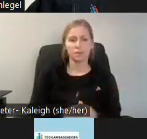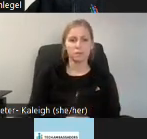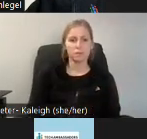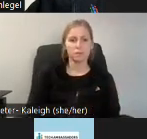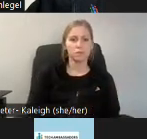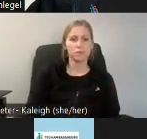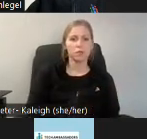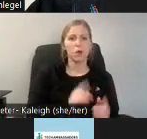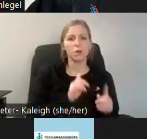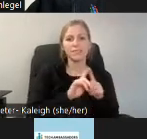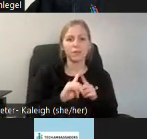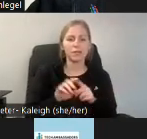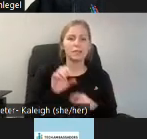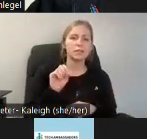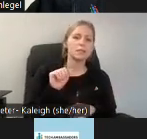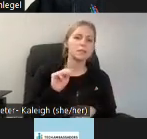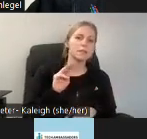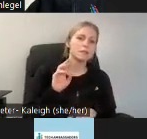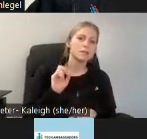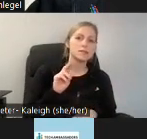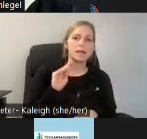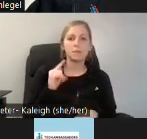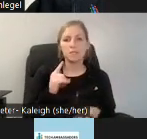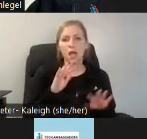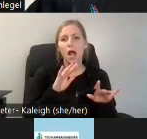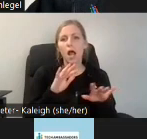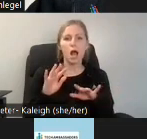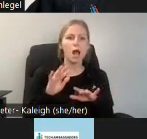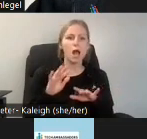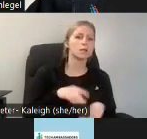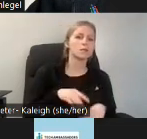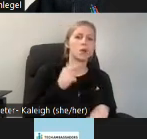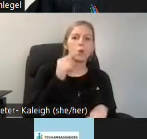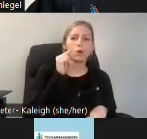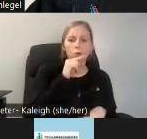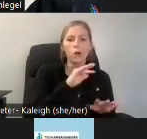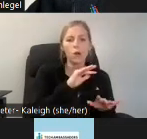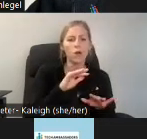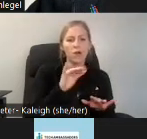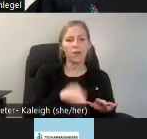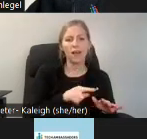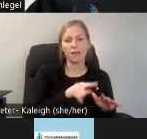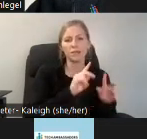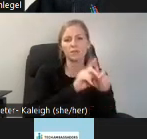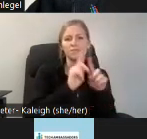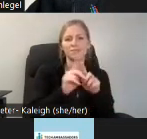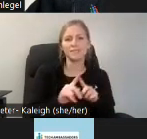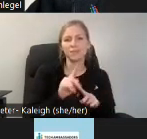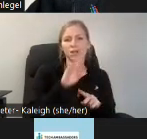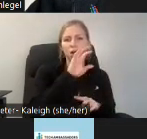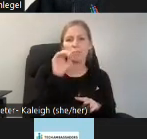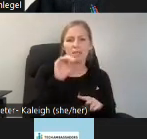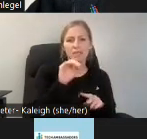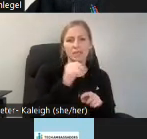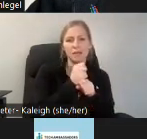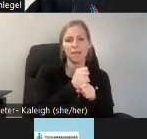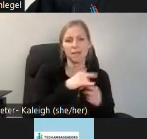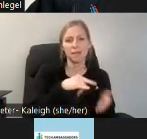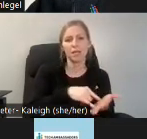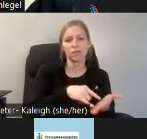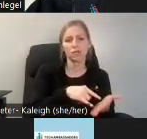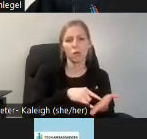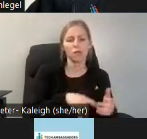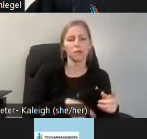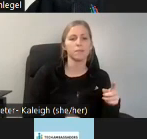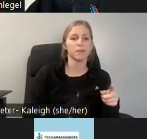For me, I pull down, go to the settings, and then on my phone, I've got safety and emergency category, where all